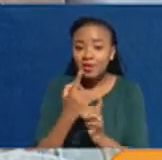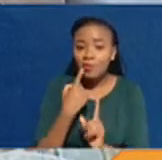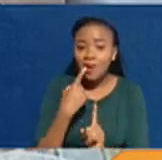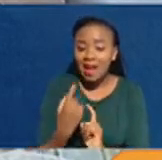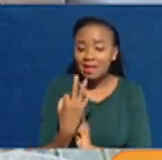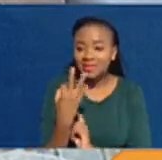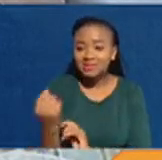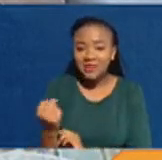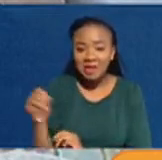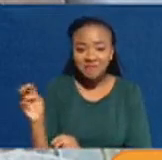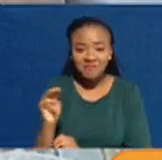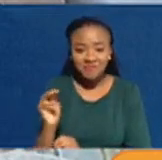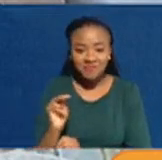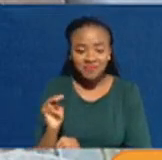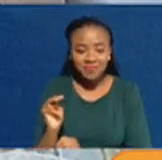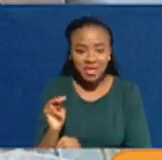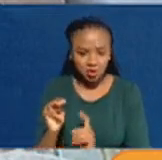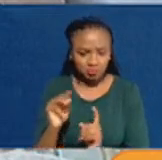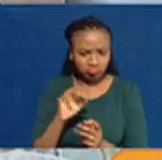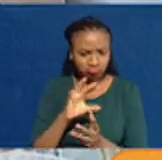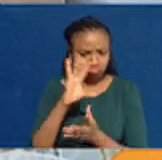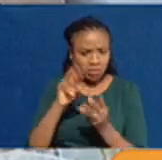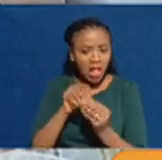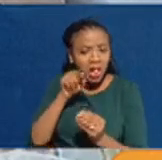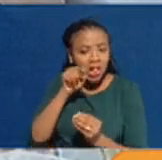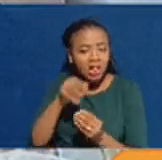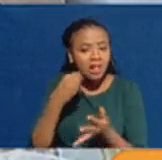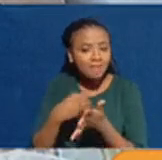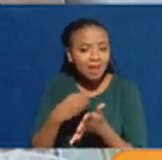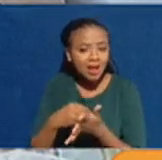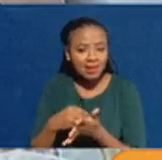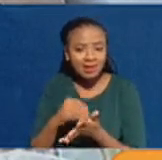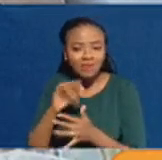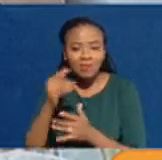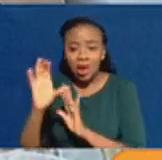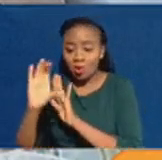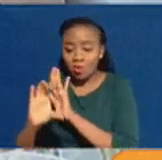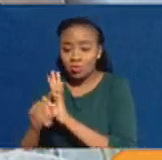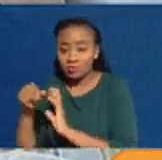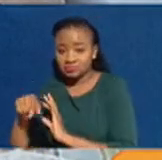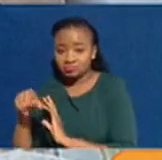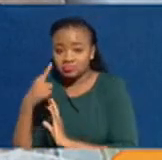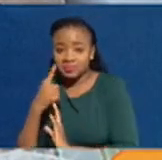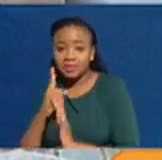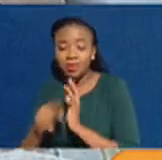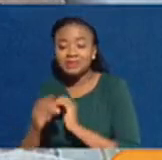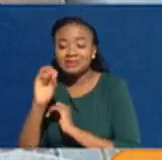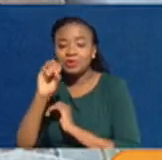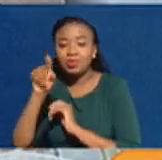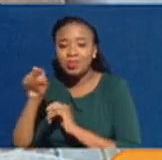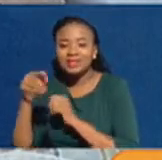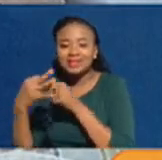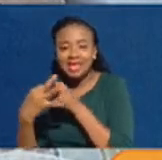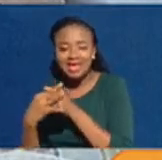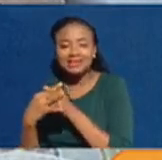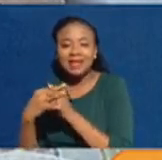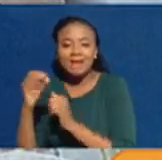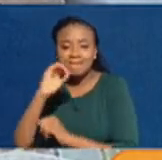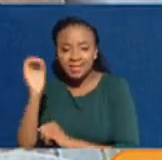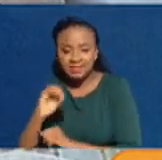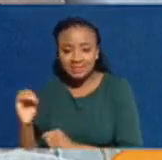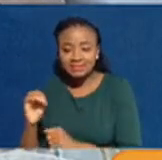The Political Parties Act 2011 sets aside 0.3% of the national government revenue to finance activities